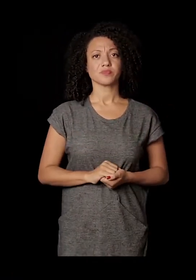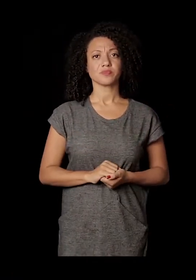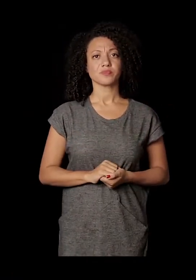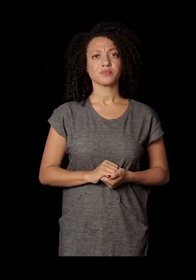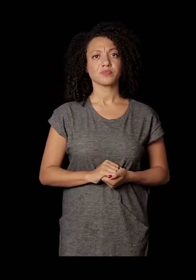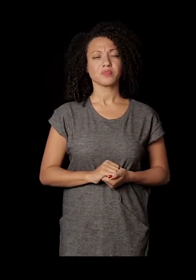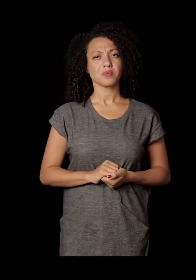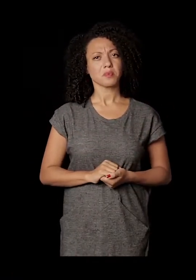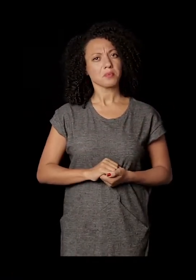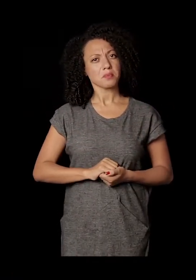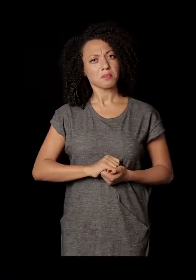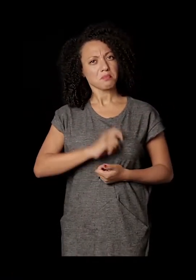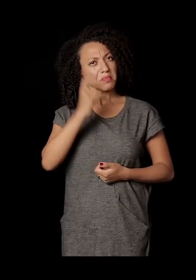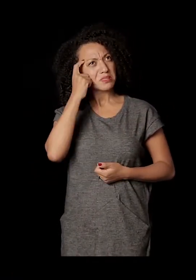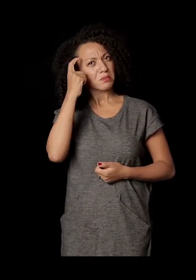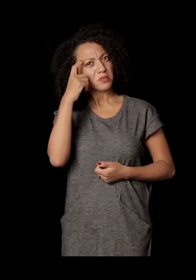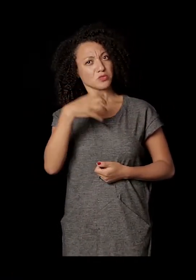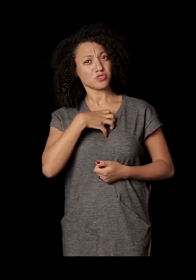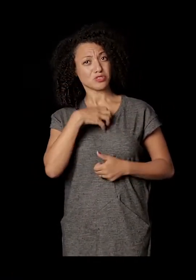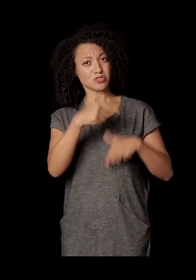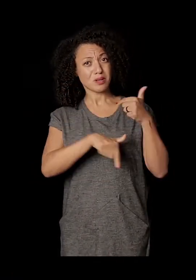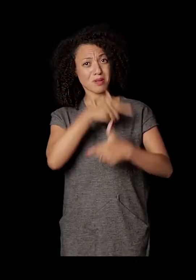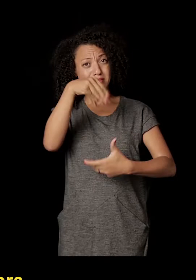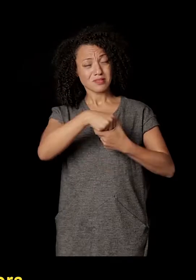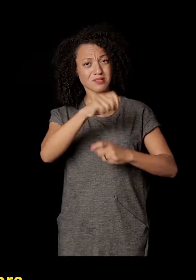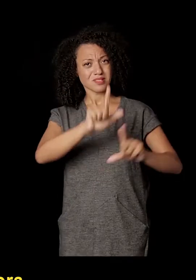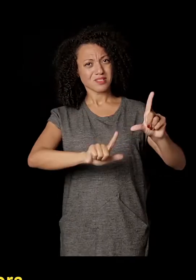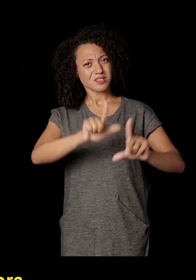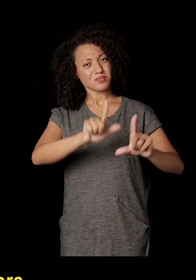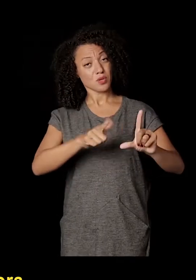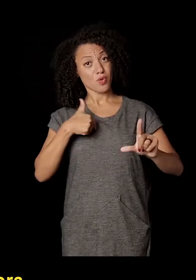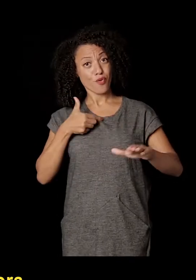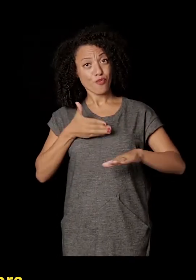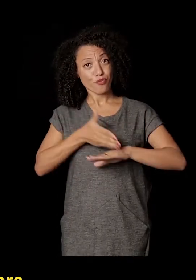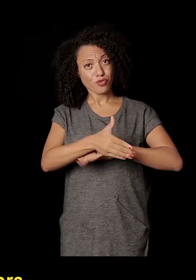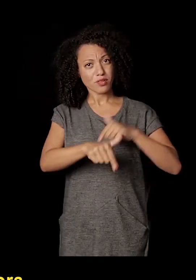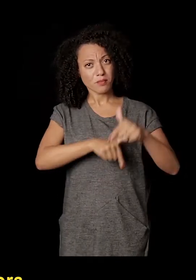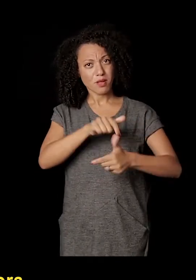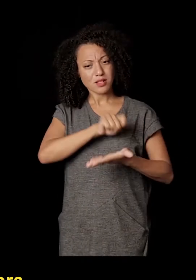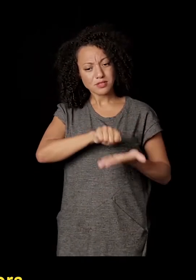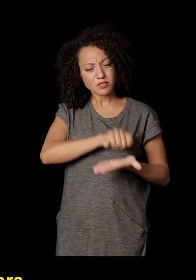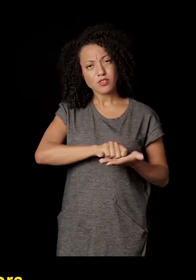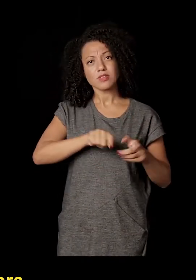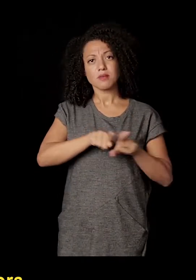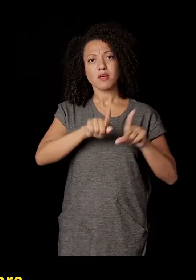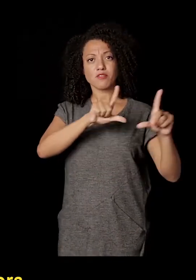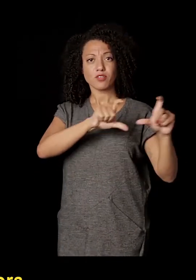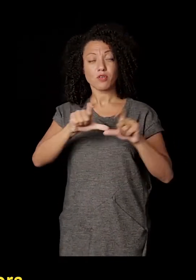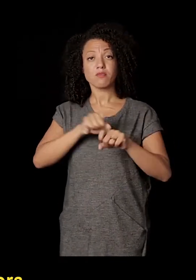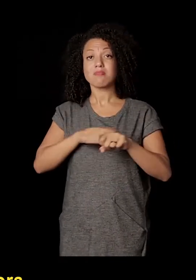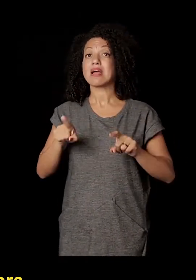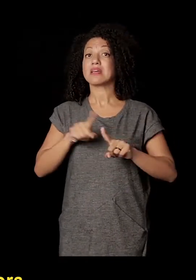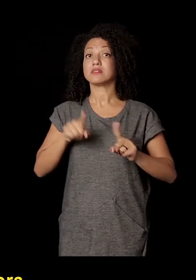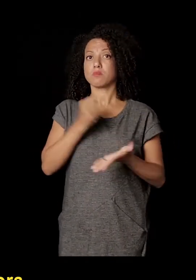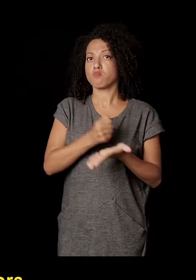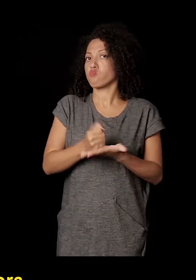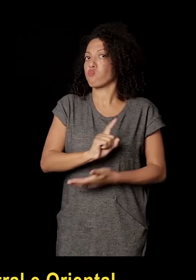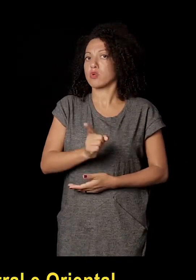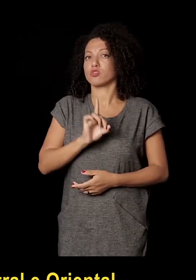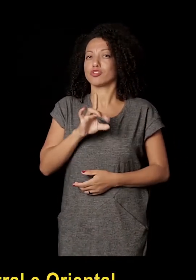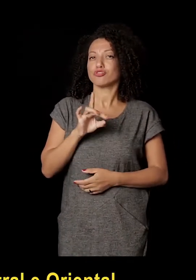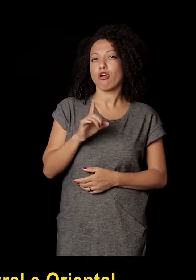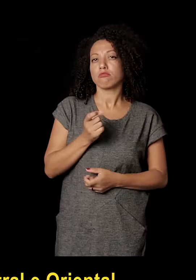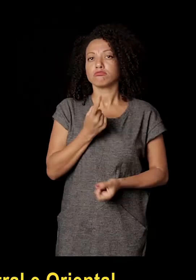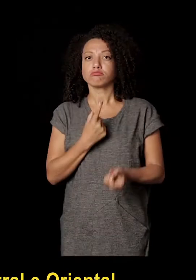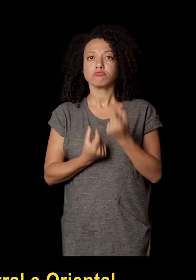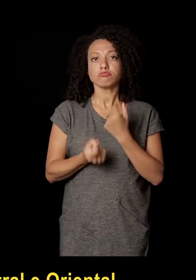ideas, mindset, ways of working of television, I began freelancing as a writer and a photographer.